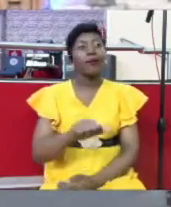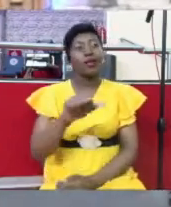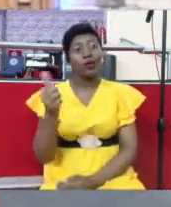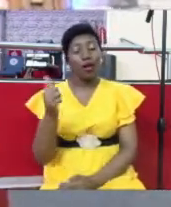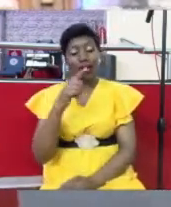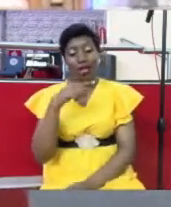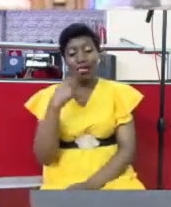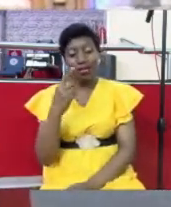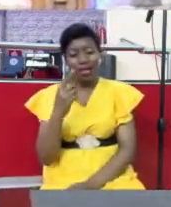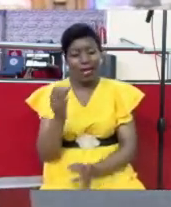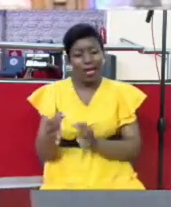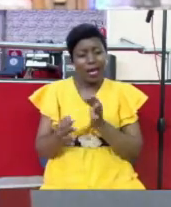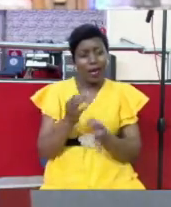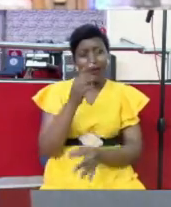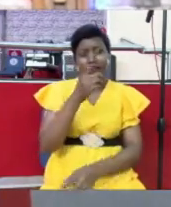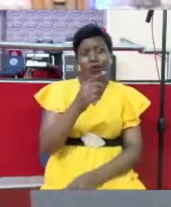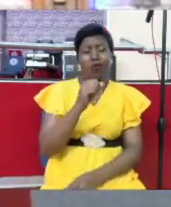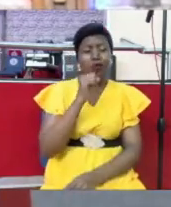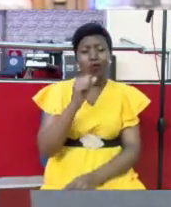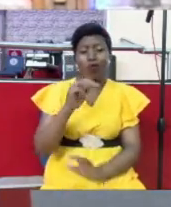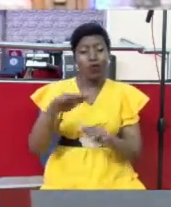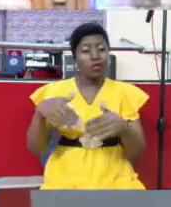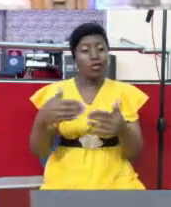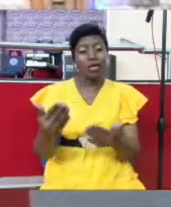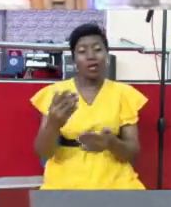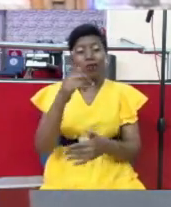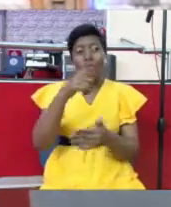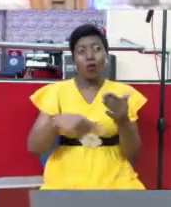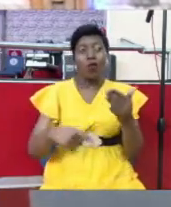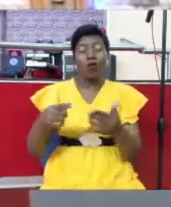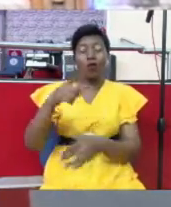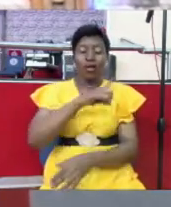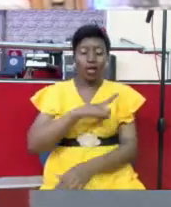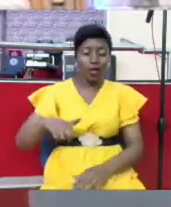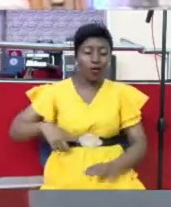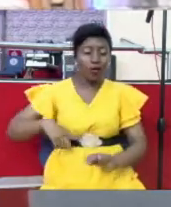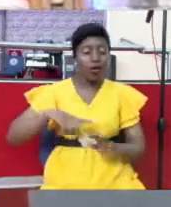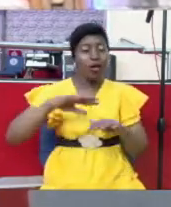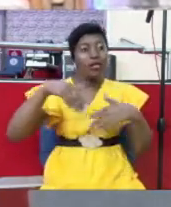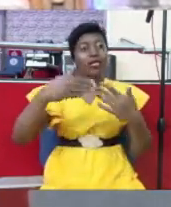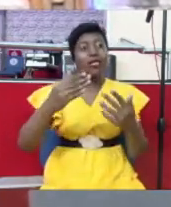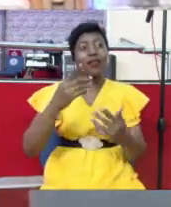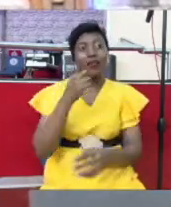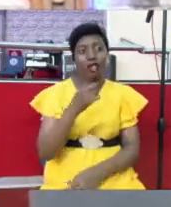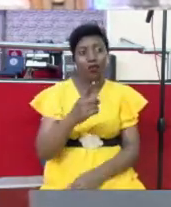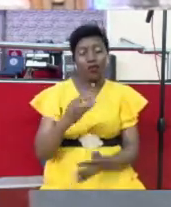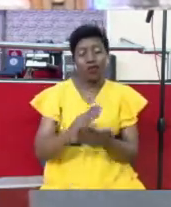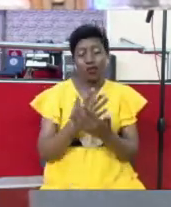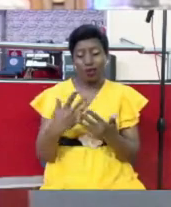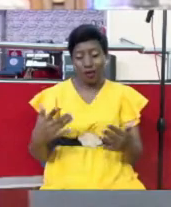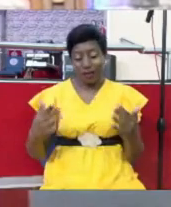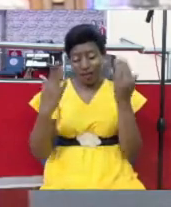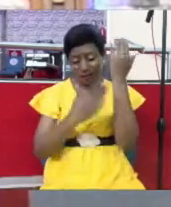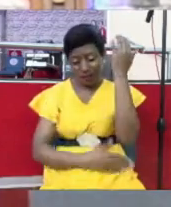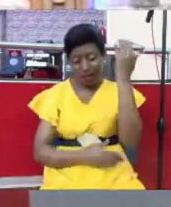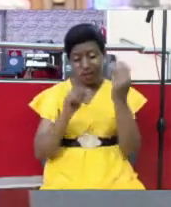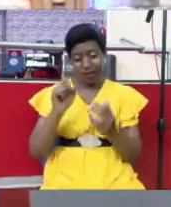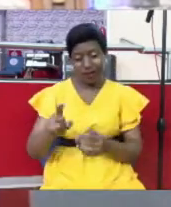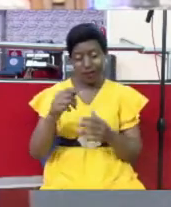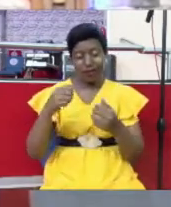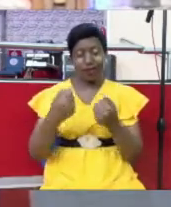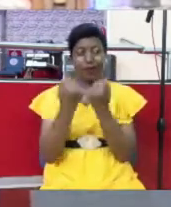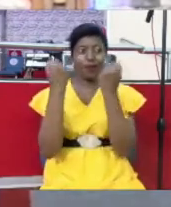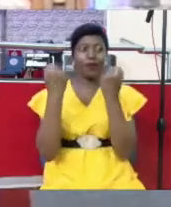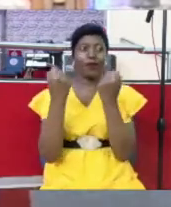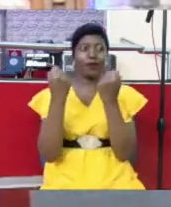if you do not plant that which the Lord has given, something bad is going to happen. No, nothing bad will happen. Na kuna wale watu ambao